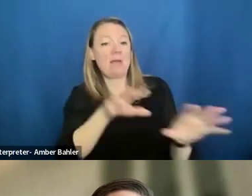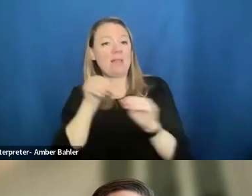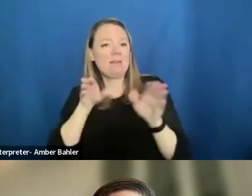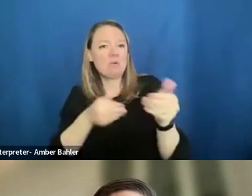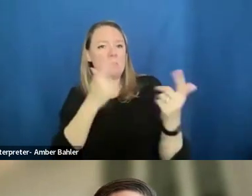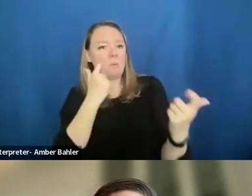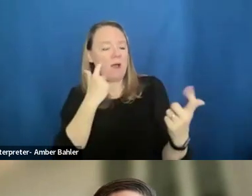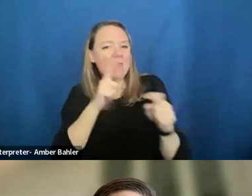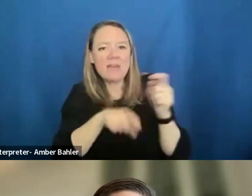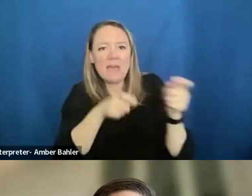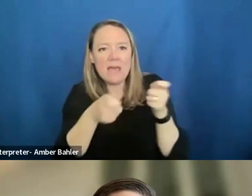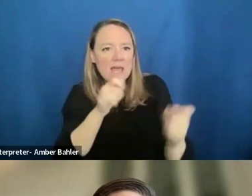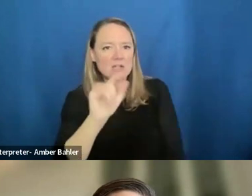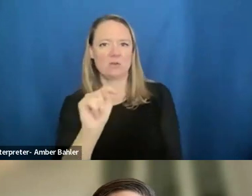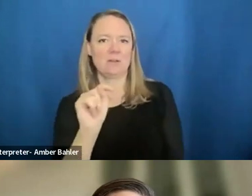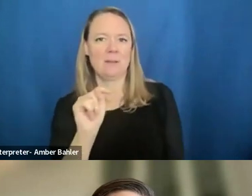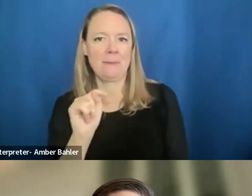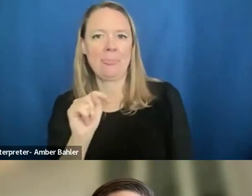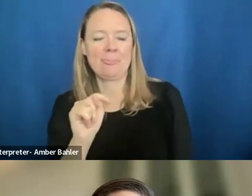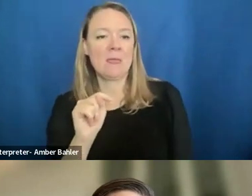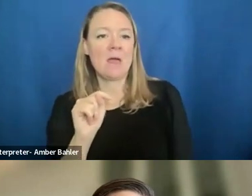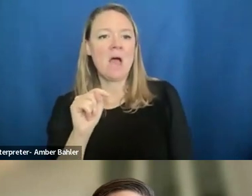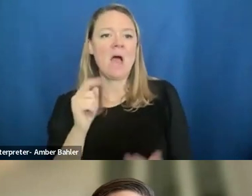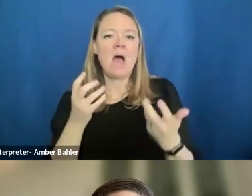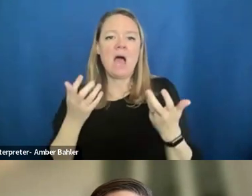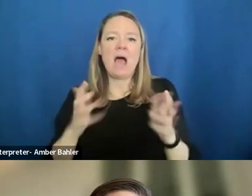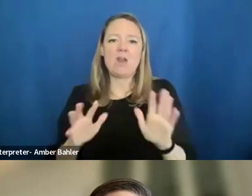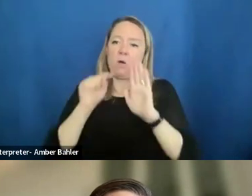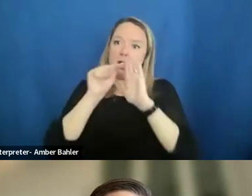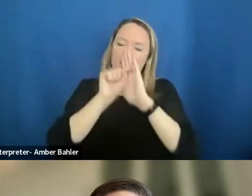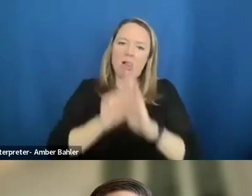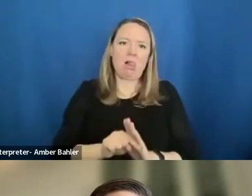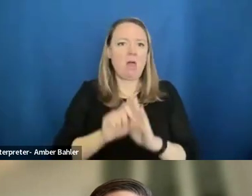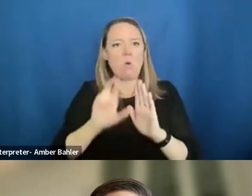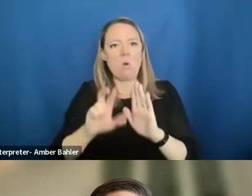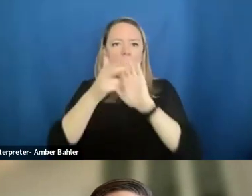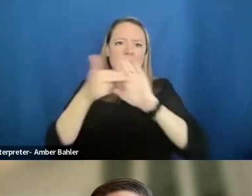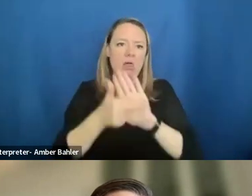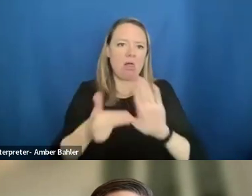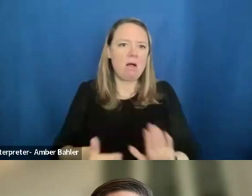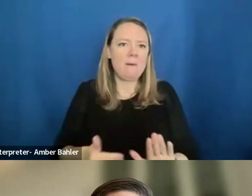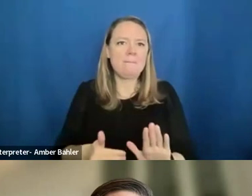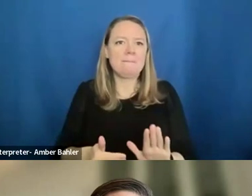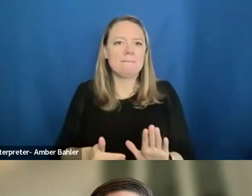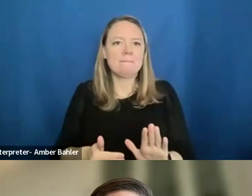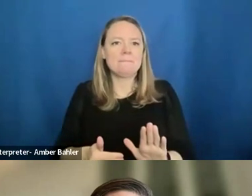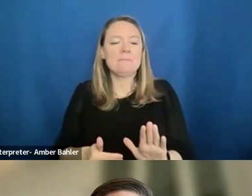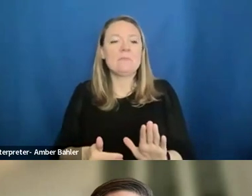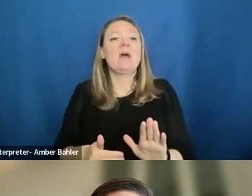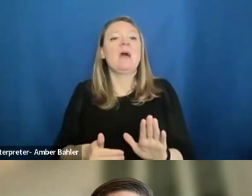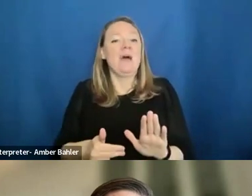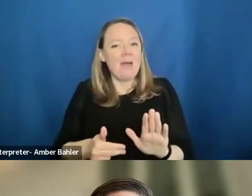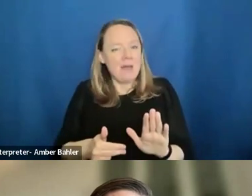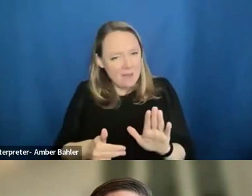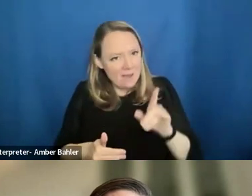know, I'll just say, like, not to speak in broad strokes or stereotypes, but like, there's a certain, there's a whole lexicon that goes along